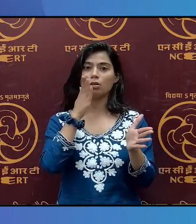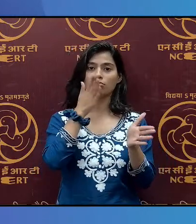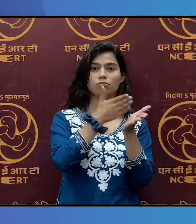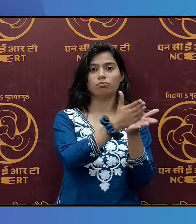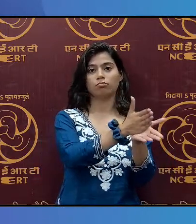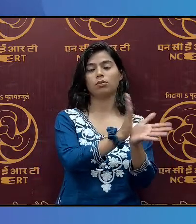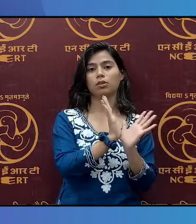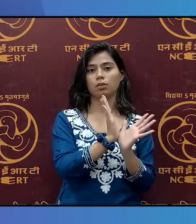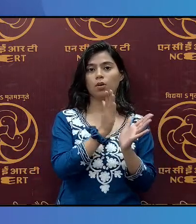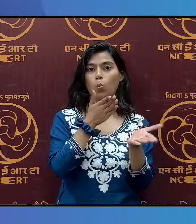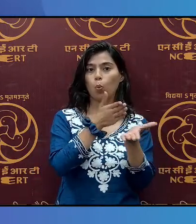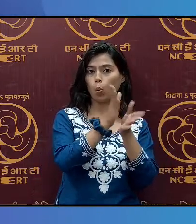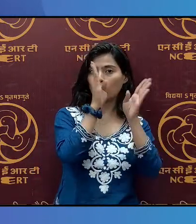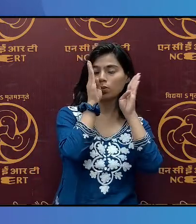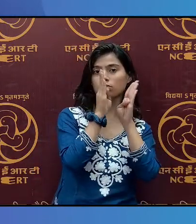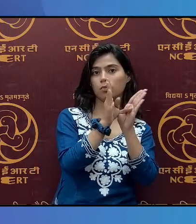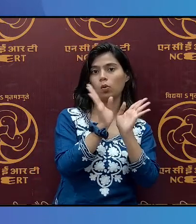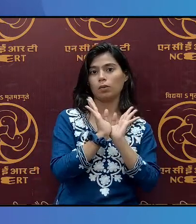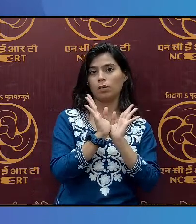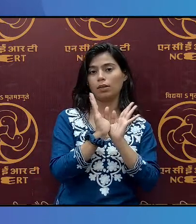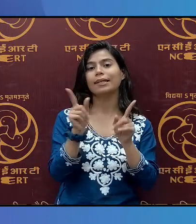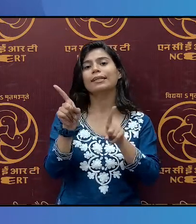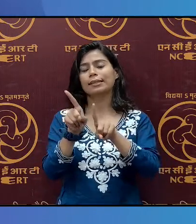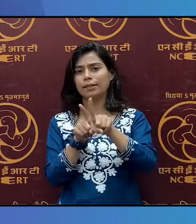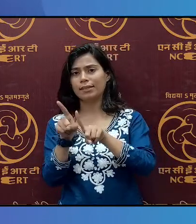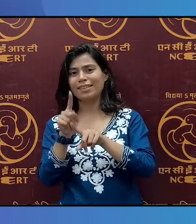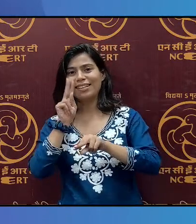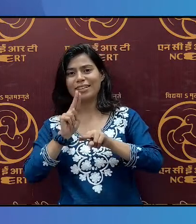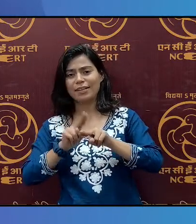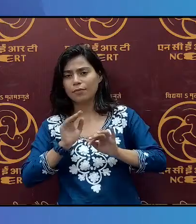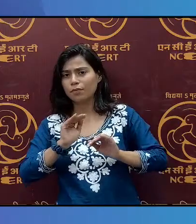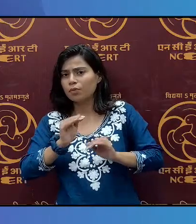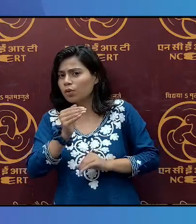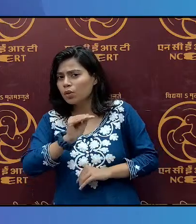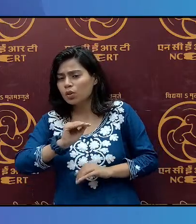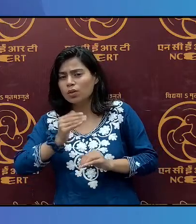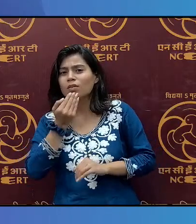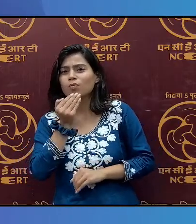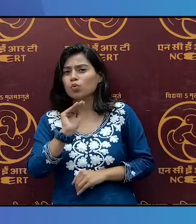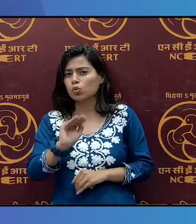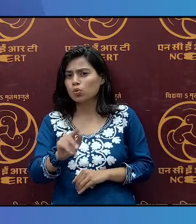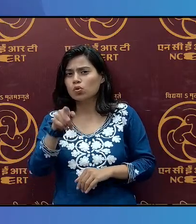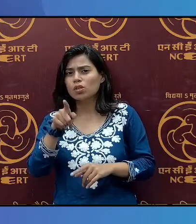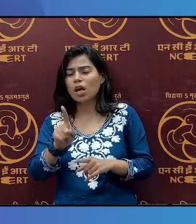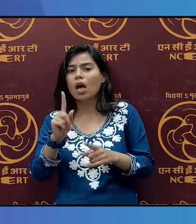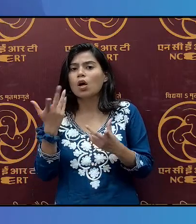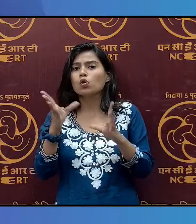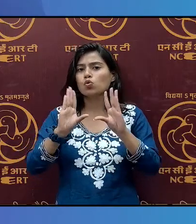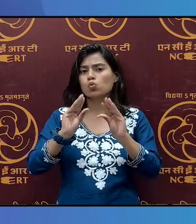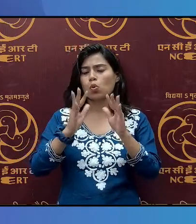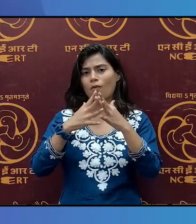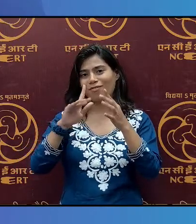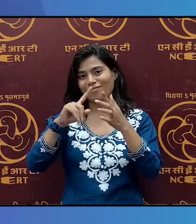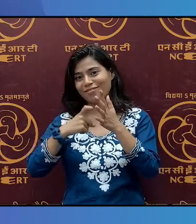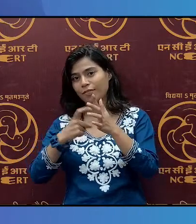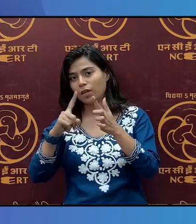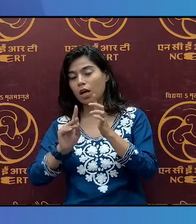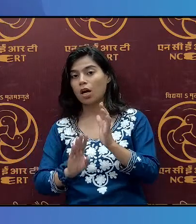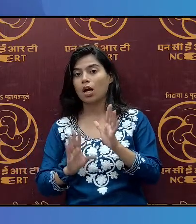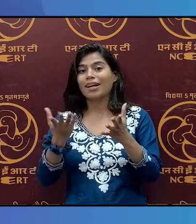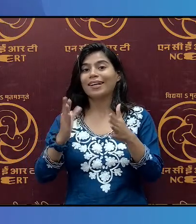and focus. For example, if a child wants to be a software developer, it